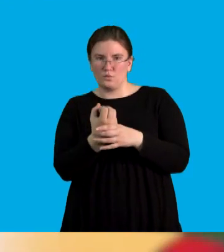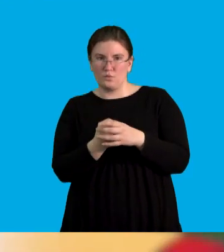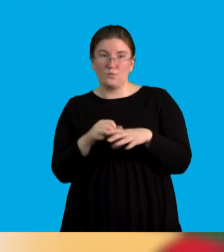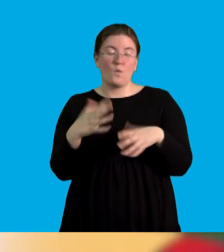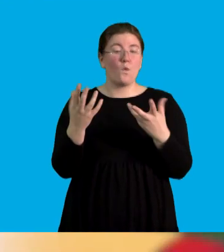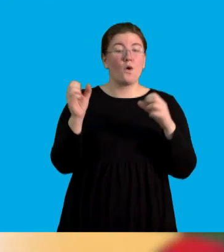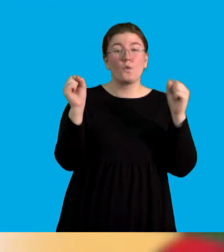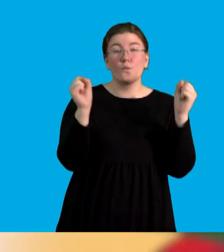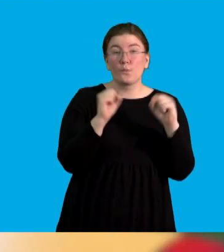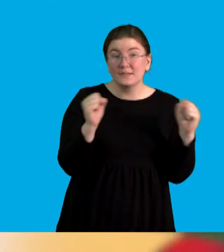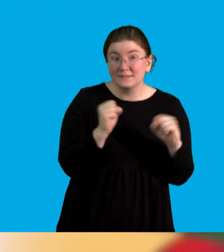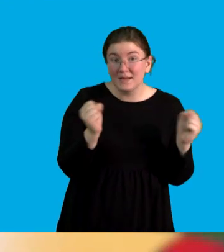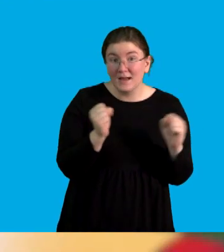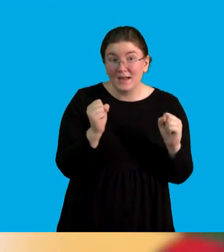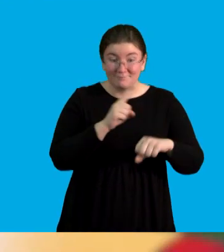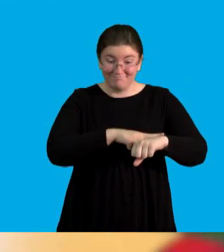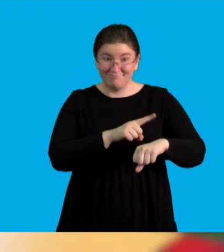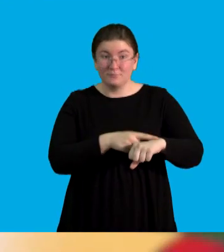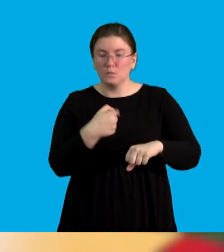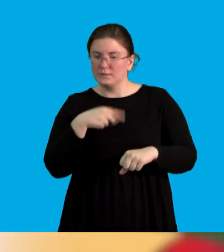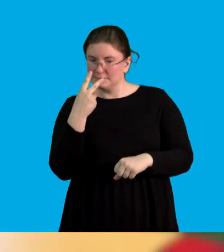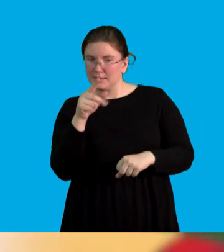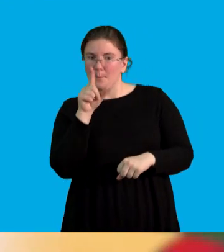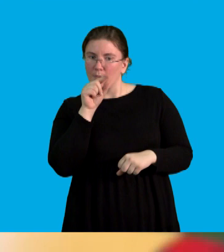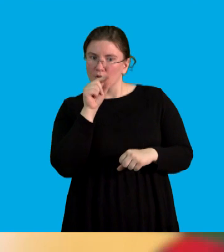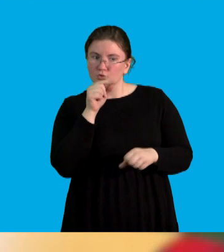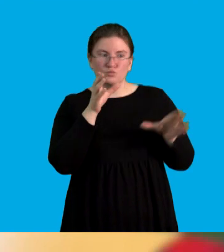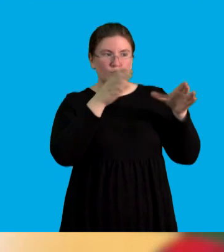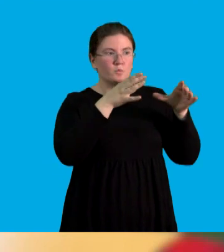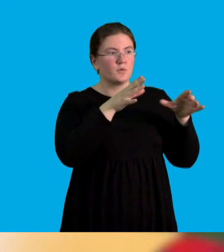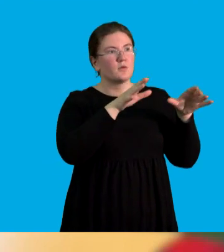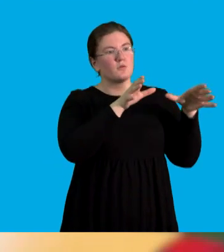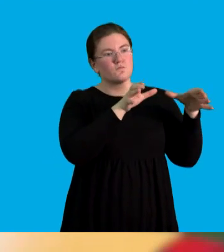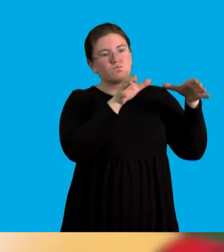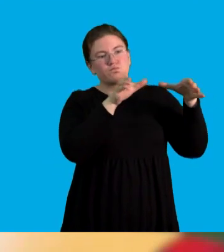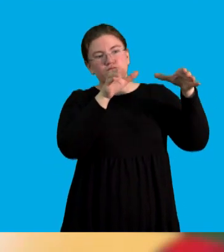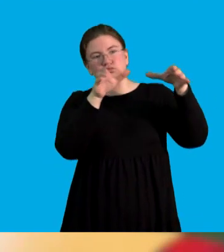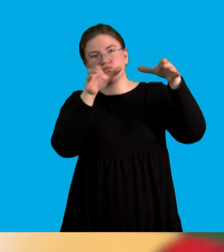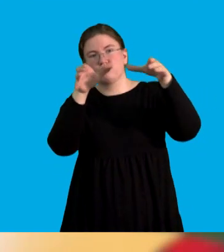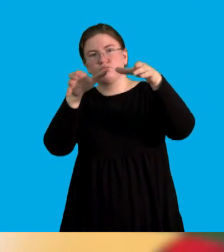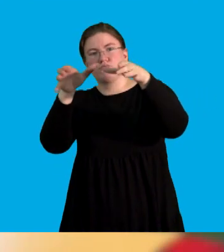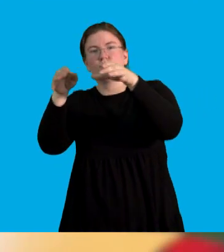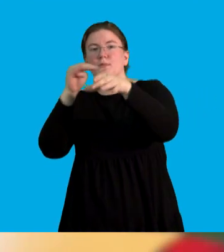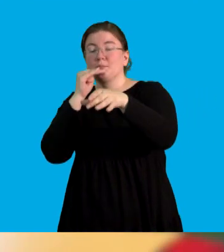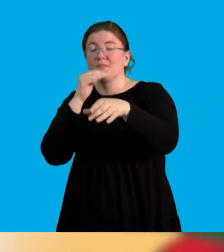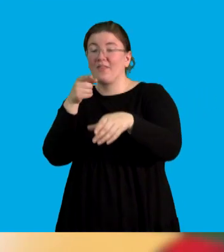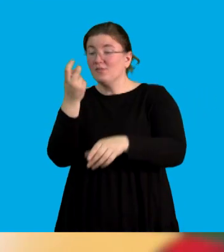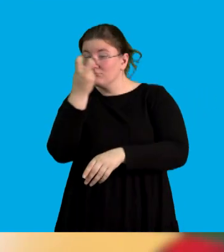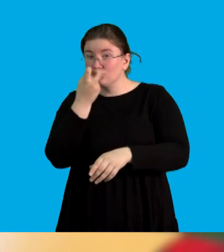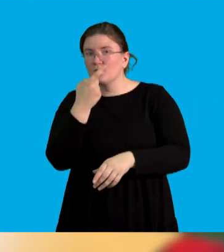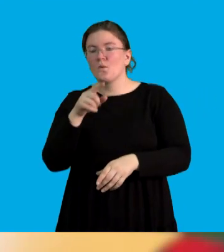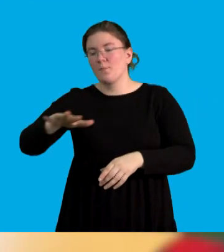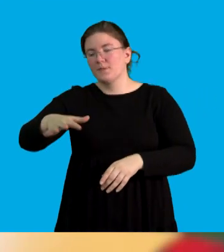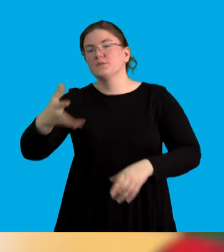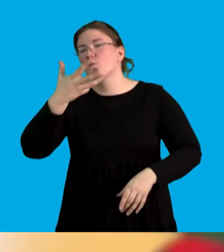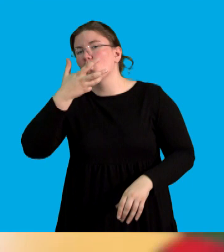into winter, you see a lot of birds moving in groups. And that is usually birds looking for